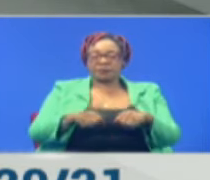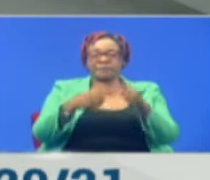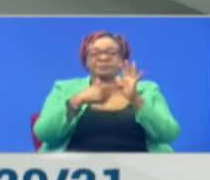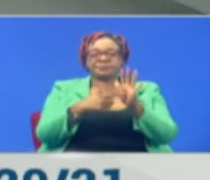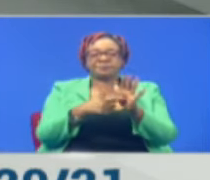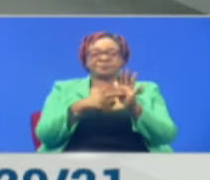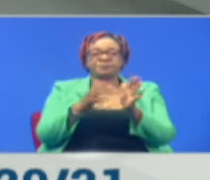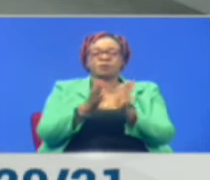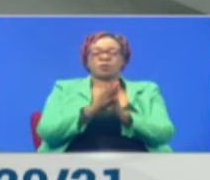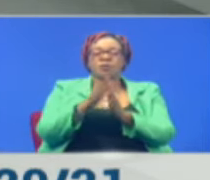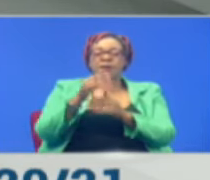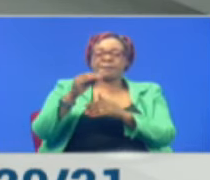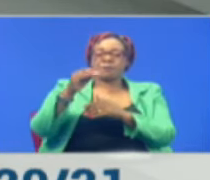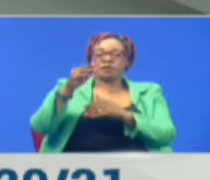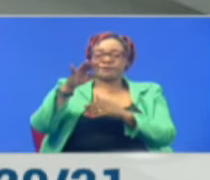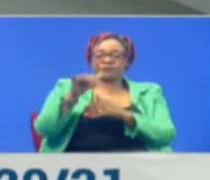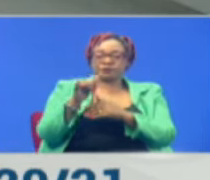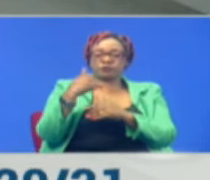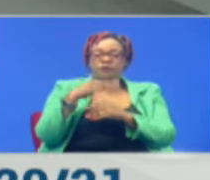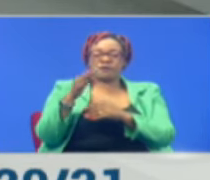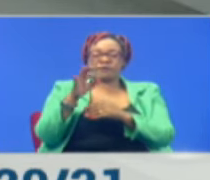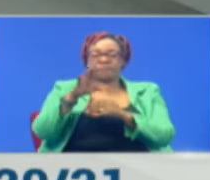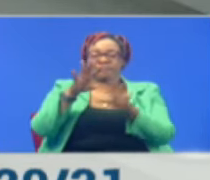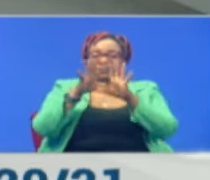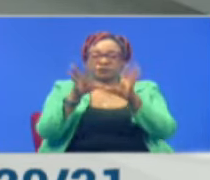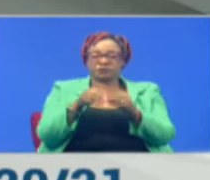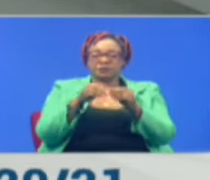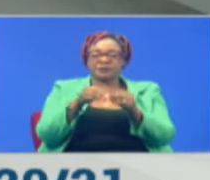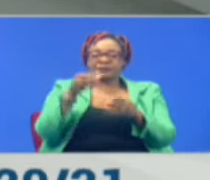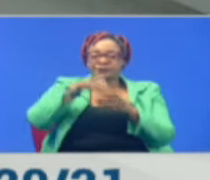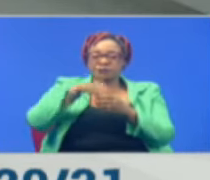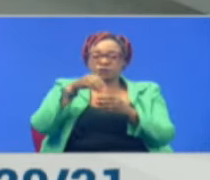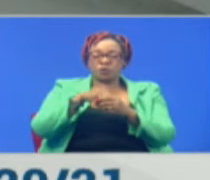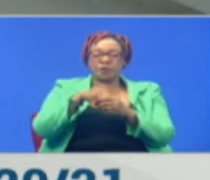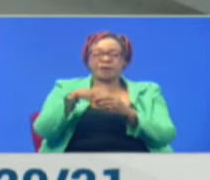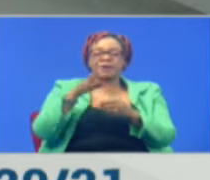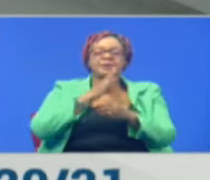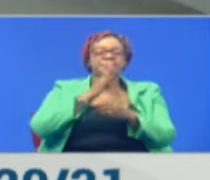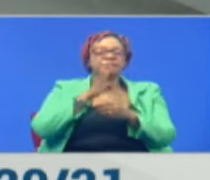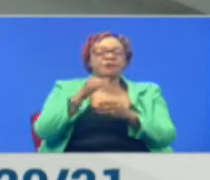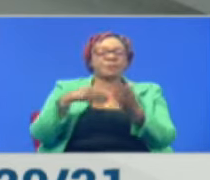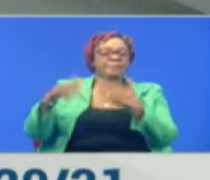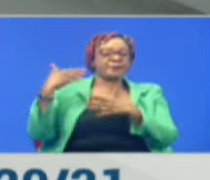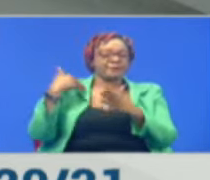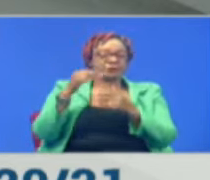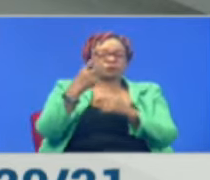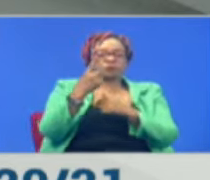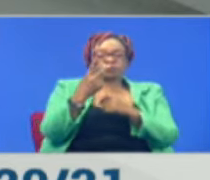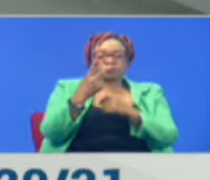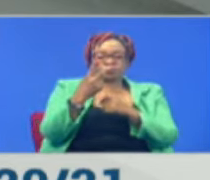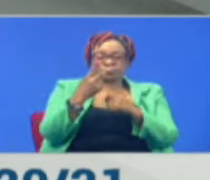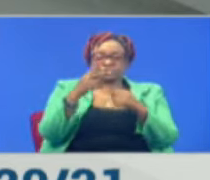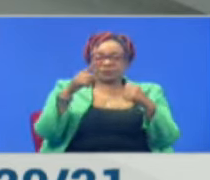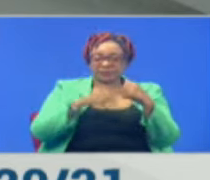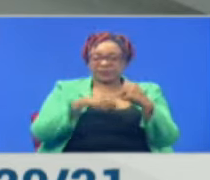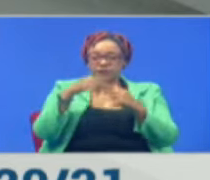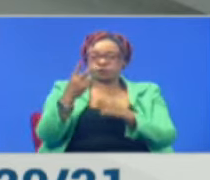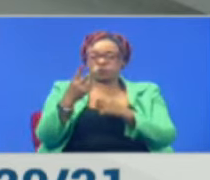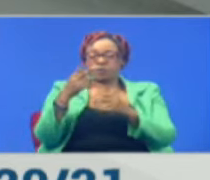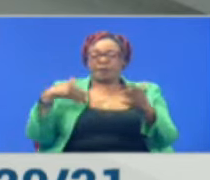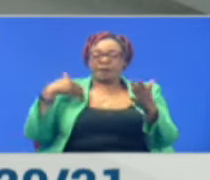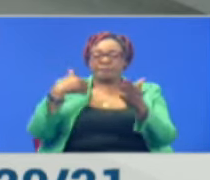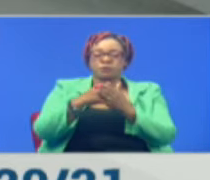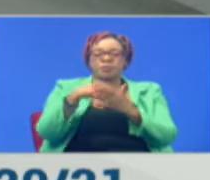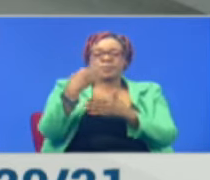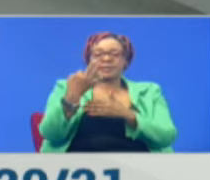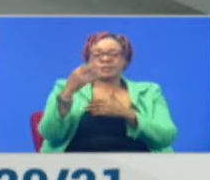upward revision of the amount budgeted for the internal debt redemption from the previous 262 billion shillings to 362